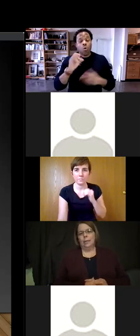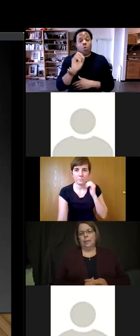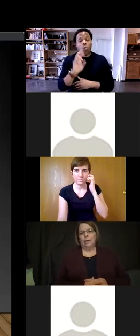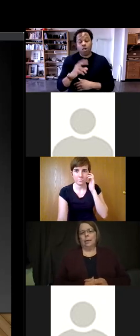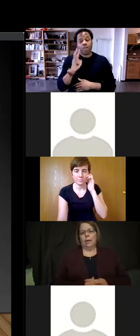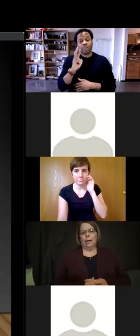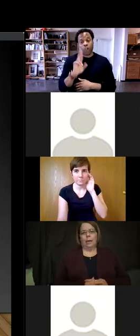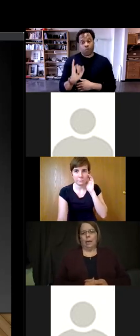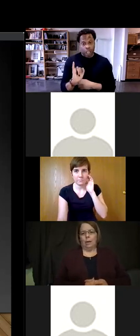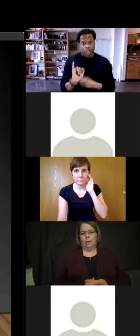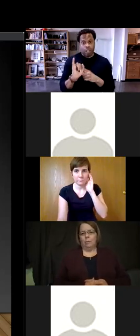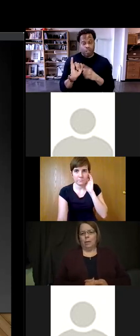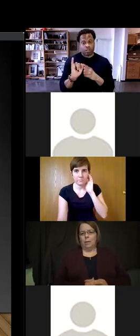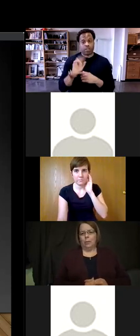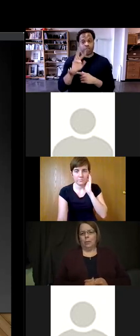disconnecting.